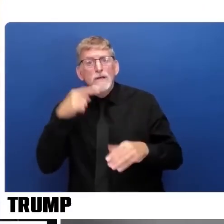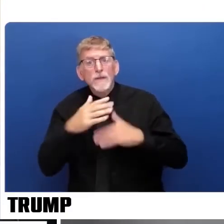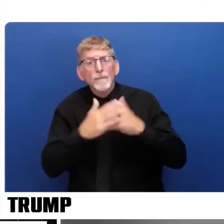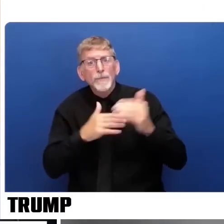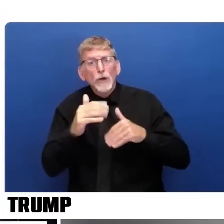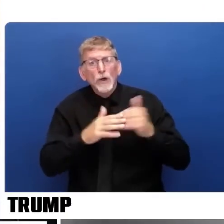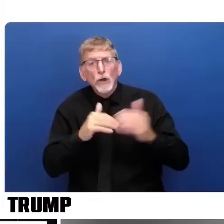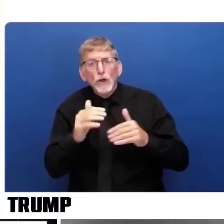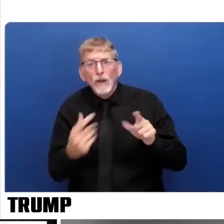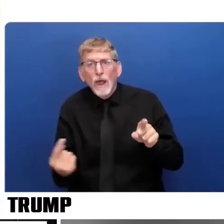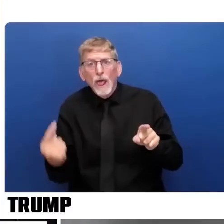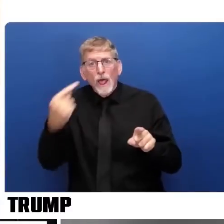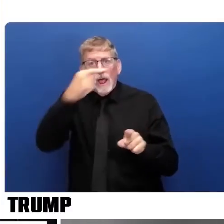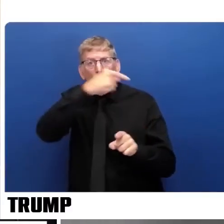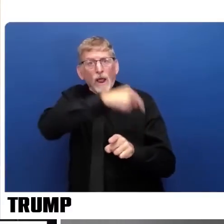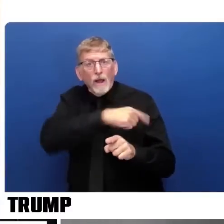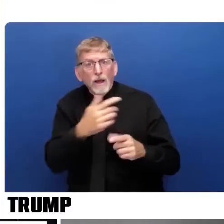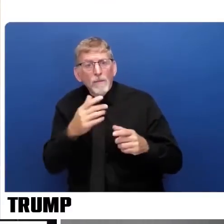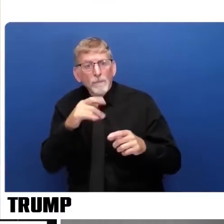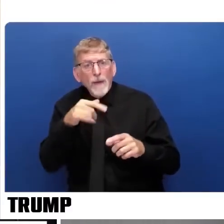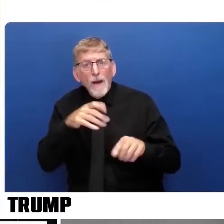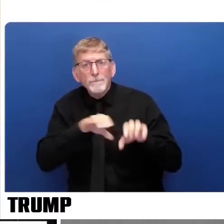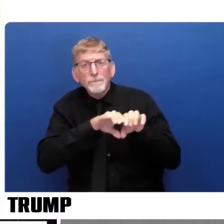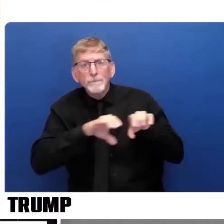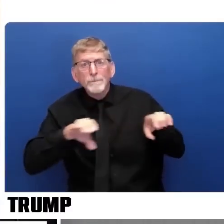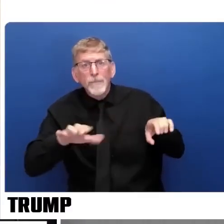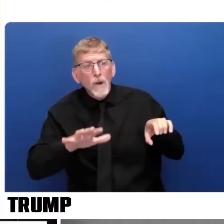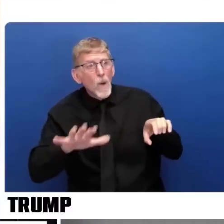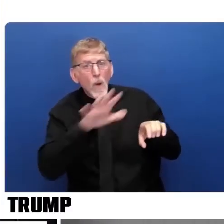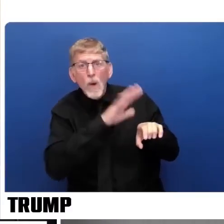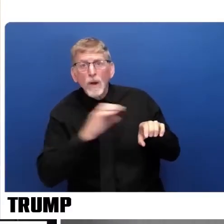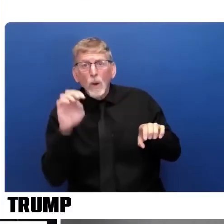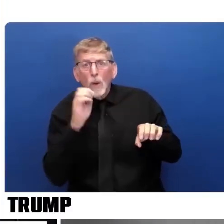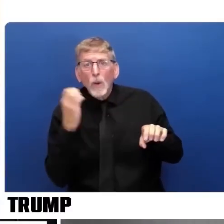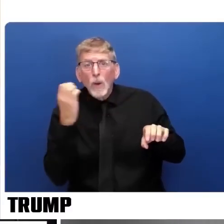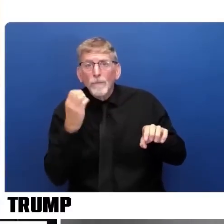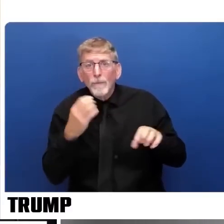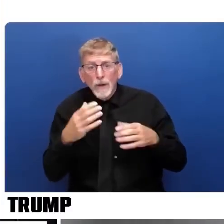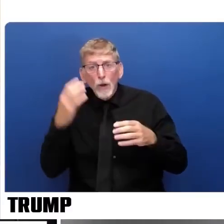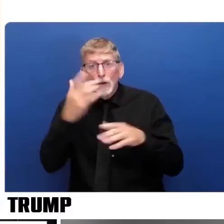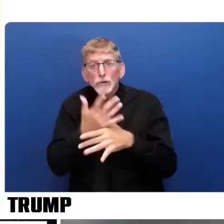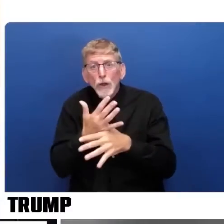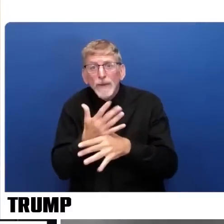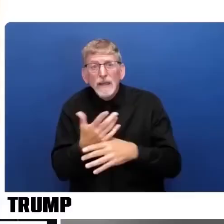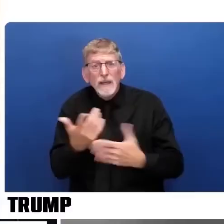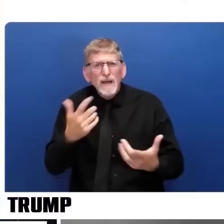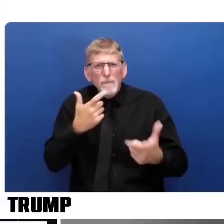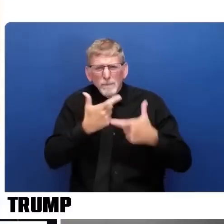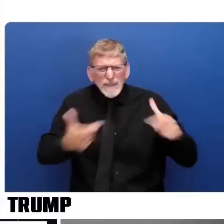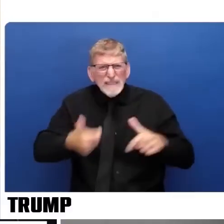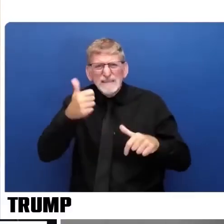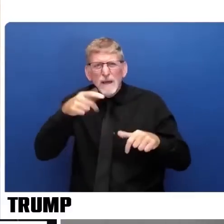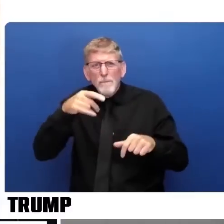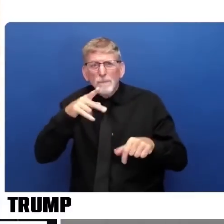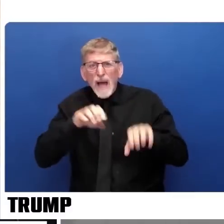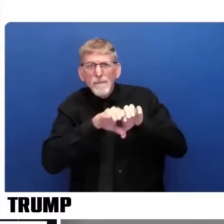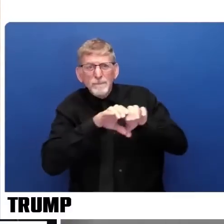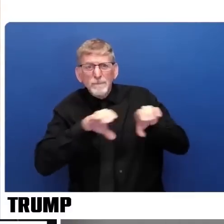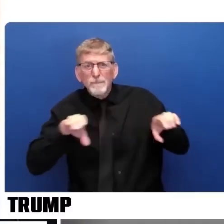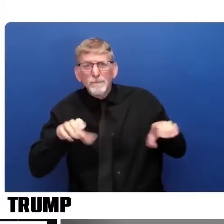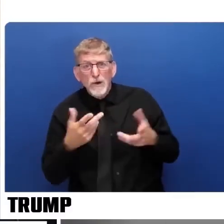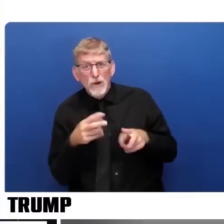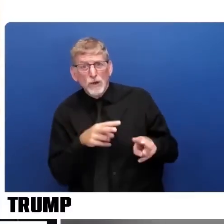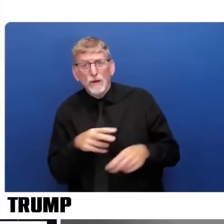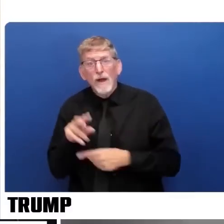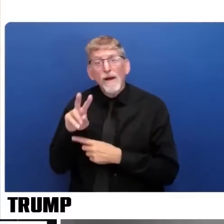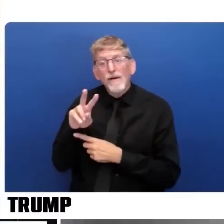into Germany, the biggest pipeline in the world. Look, Viktor Orban said it. He said the most